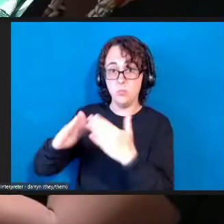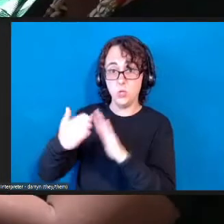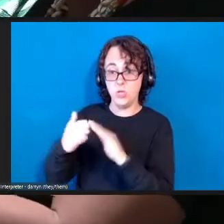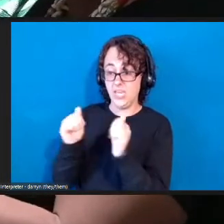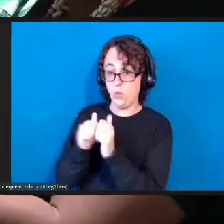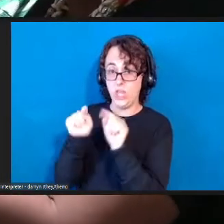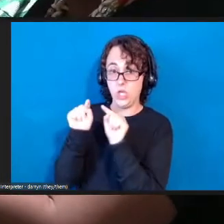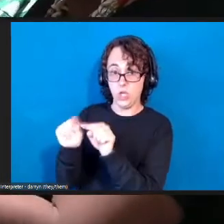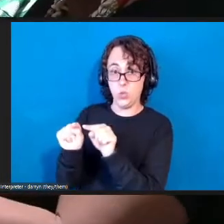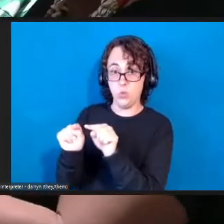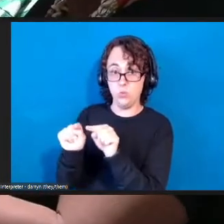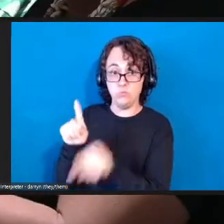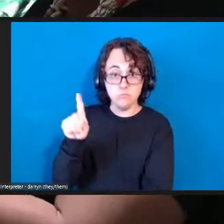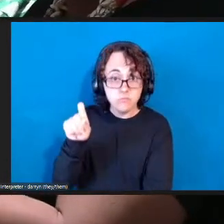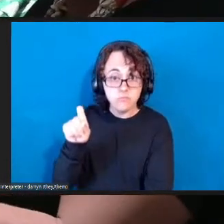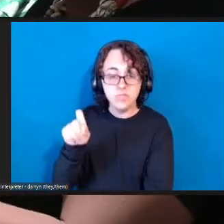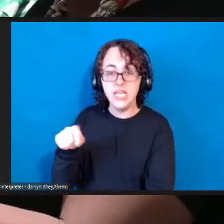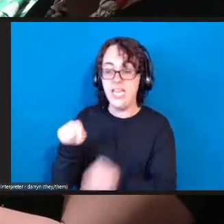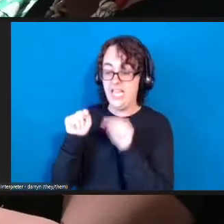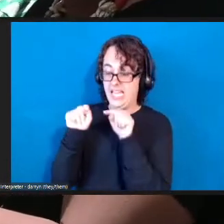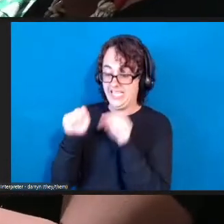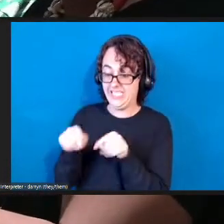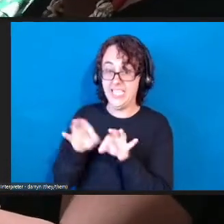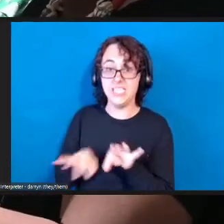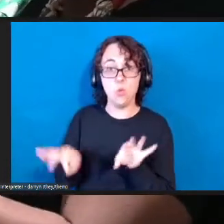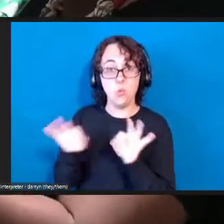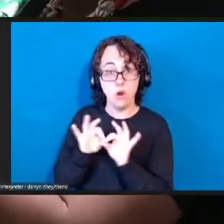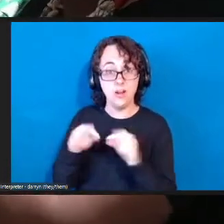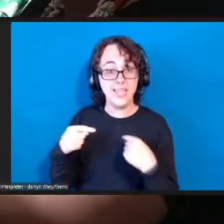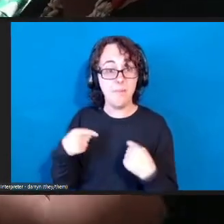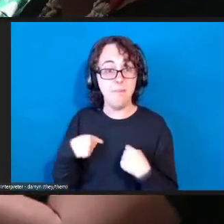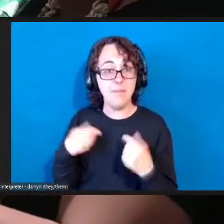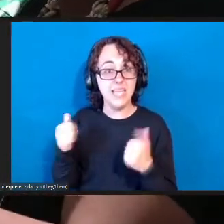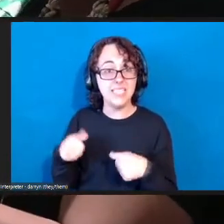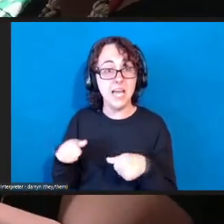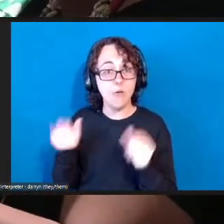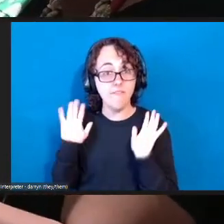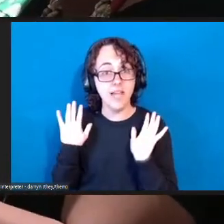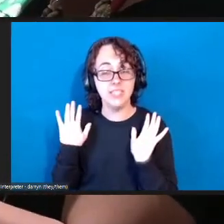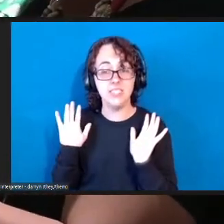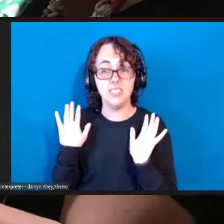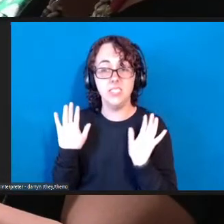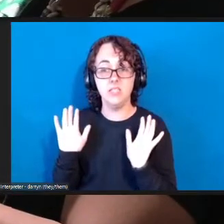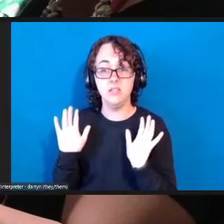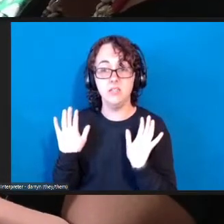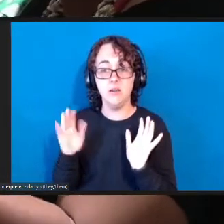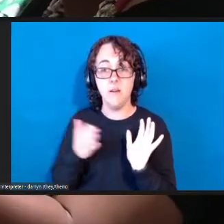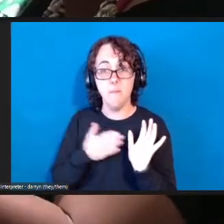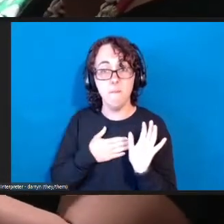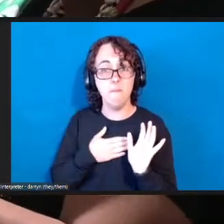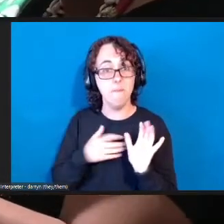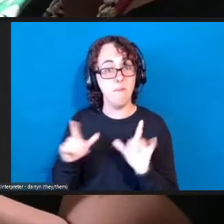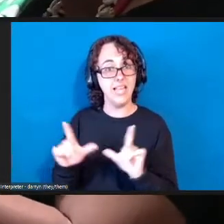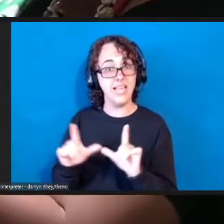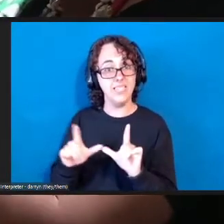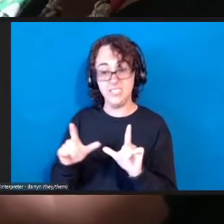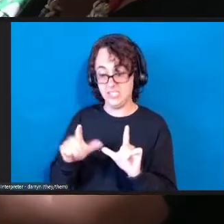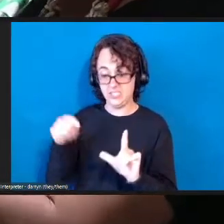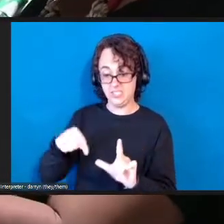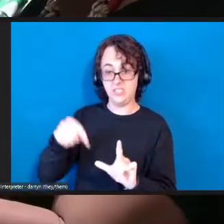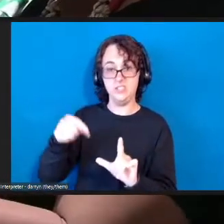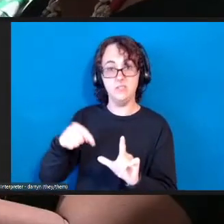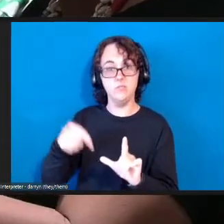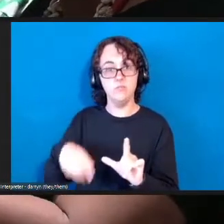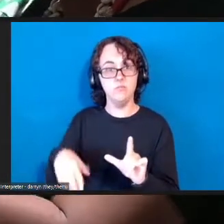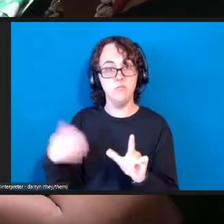Is this worth me sacrificing the licensure of this play for its premiere